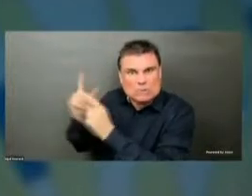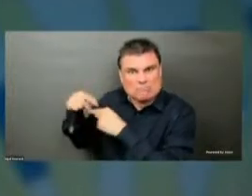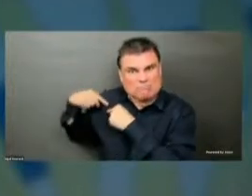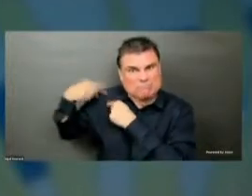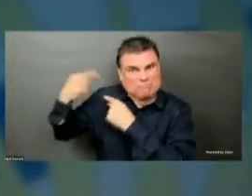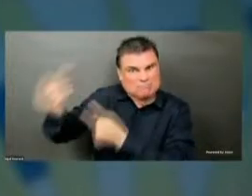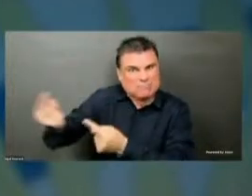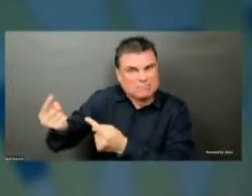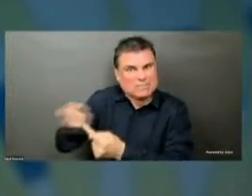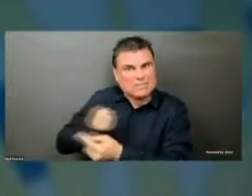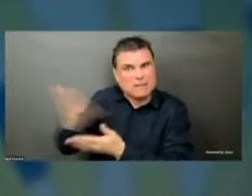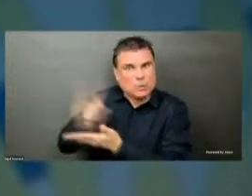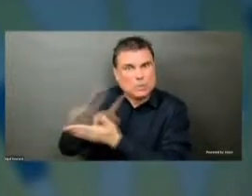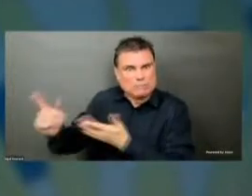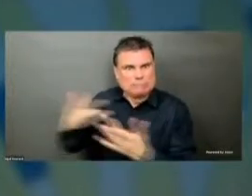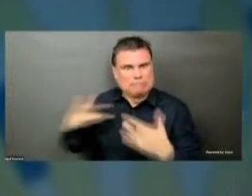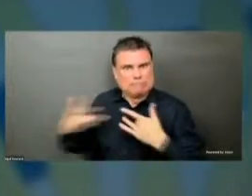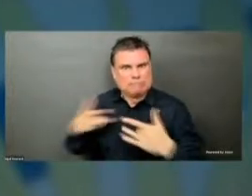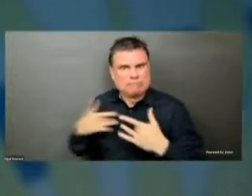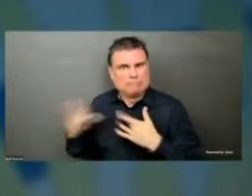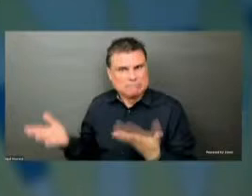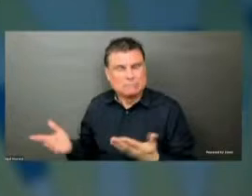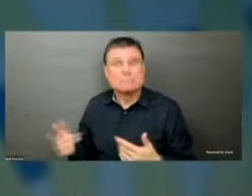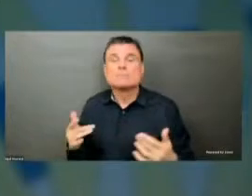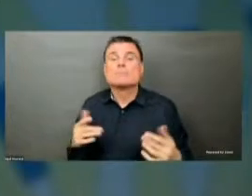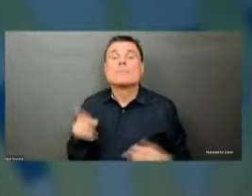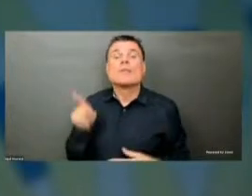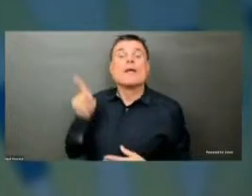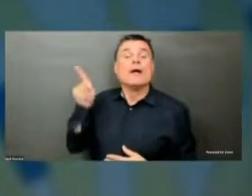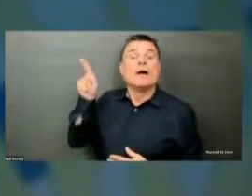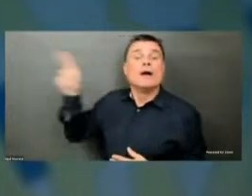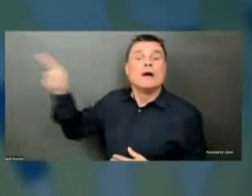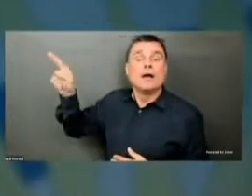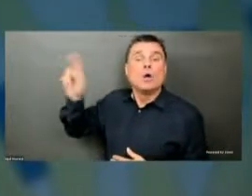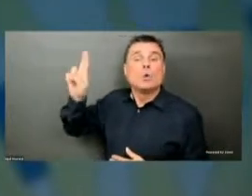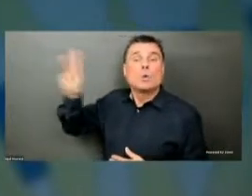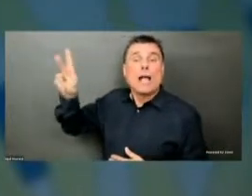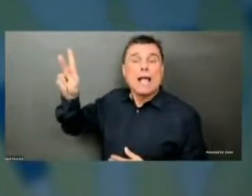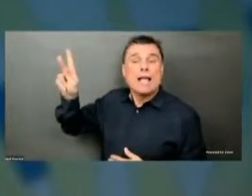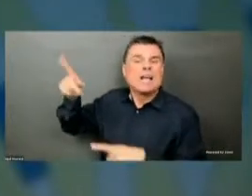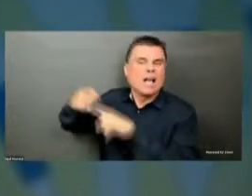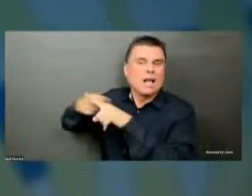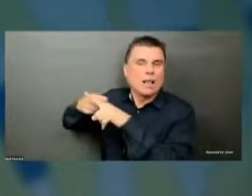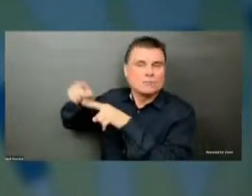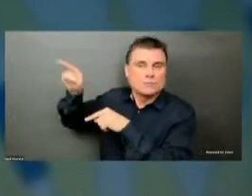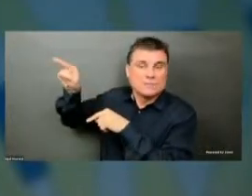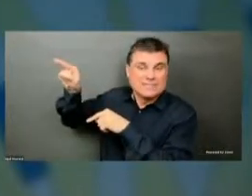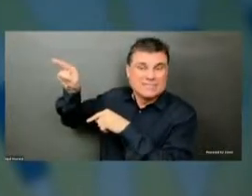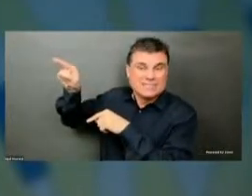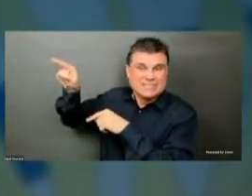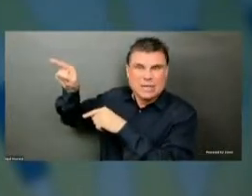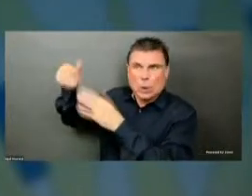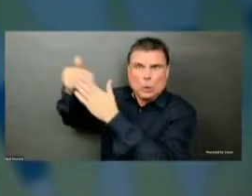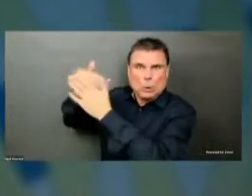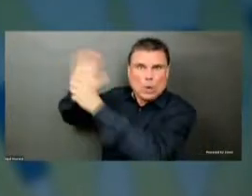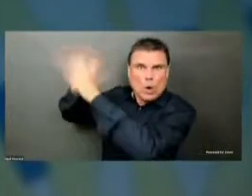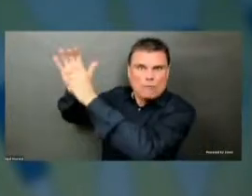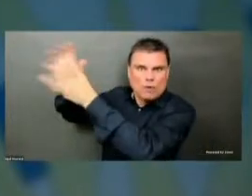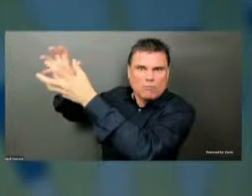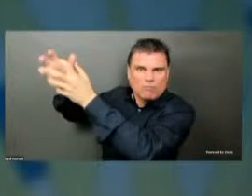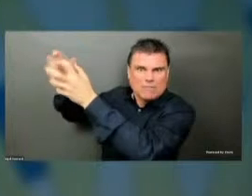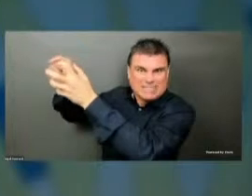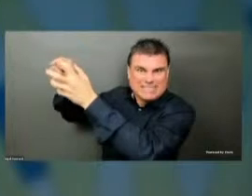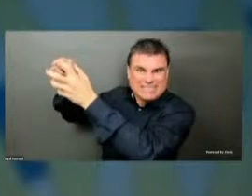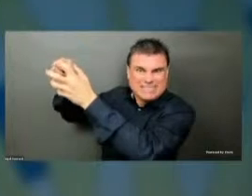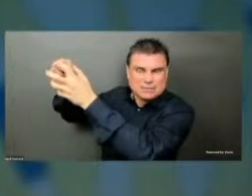with that was associated with increased transmissibility, rapidly increasing numbers of people being infected.